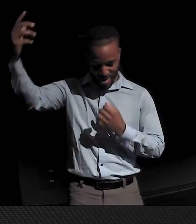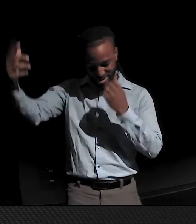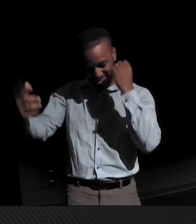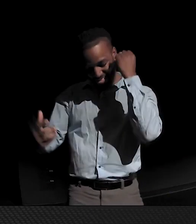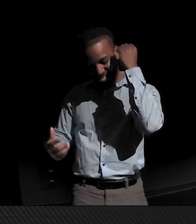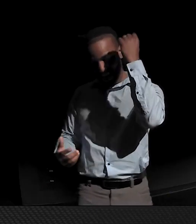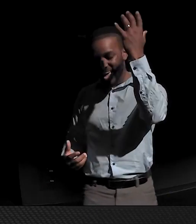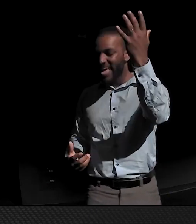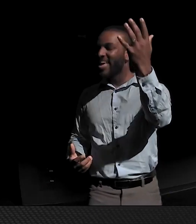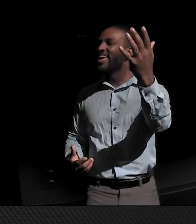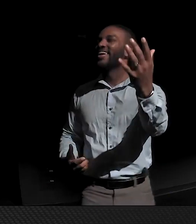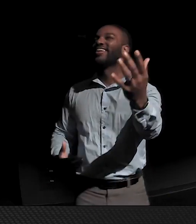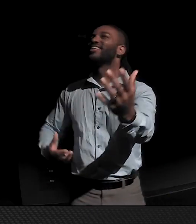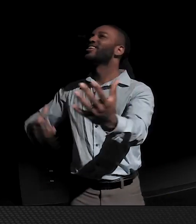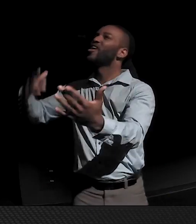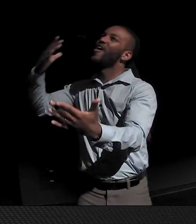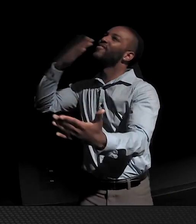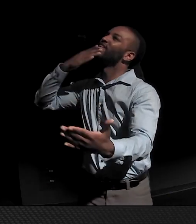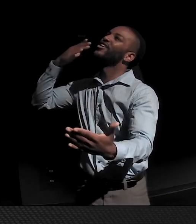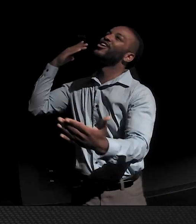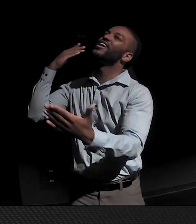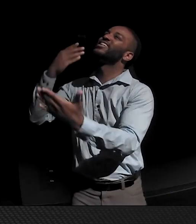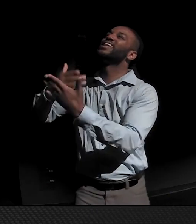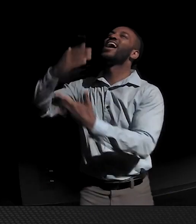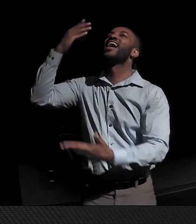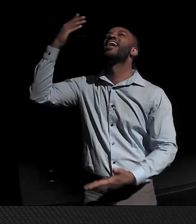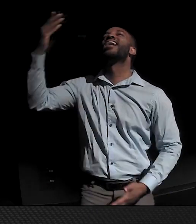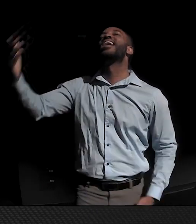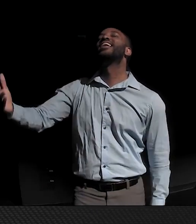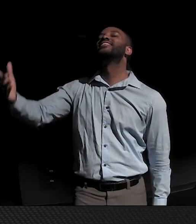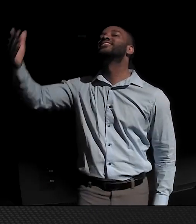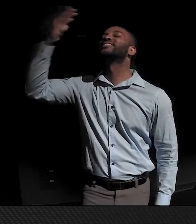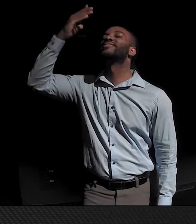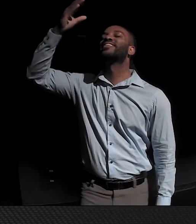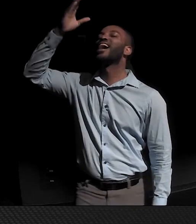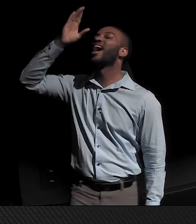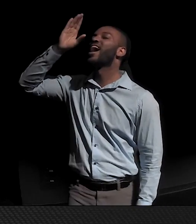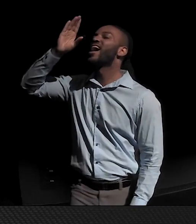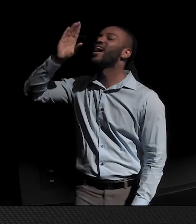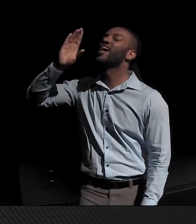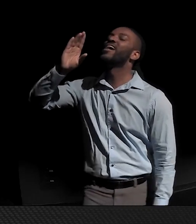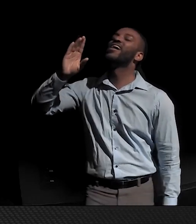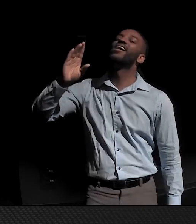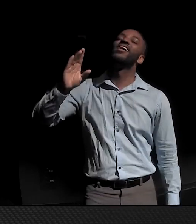able, oh, I will sing of the goodness of